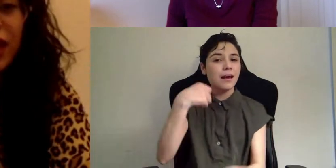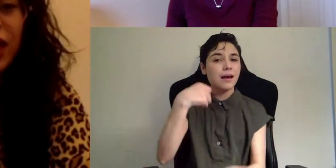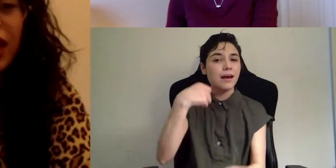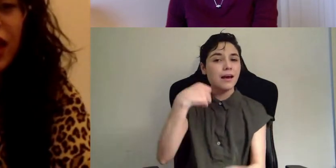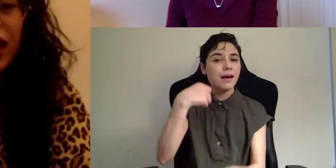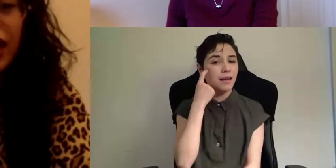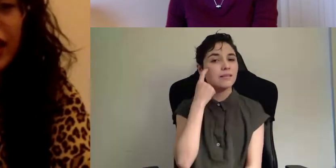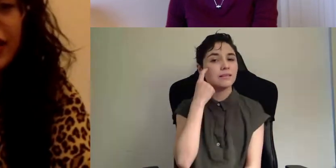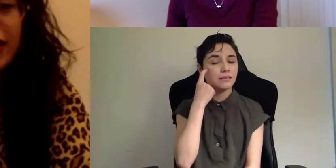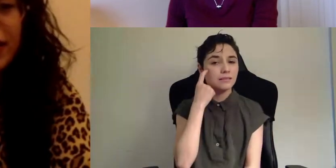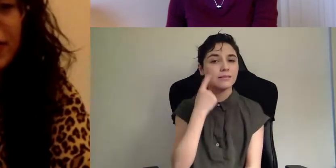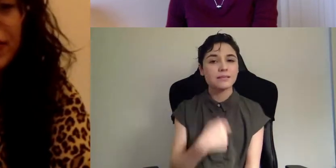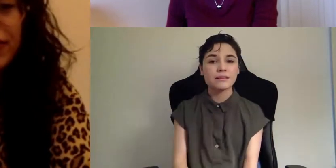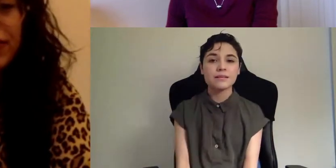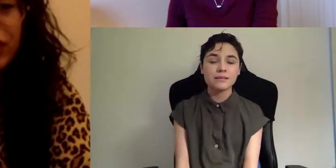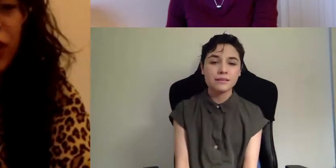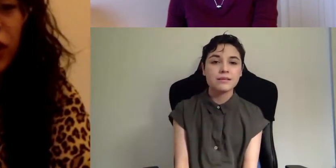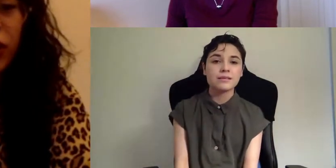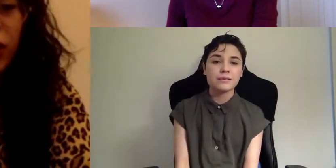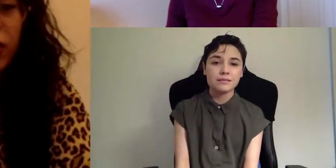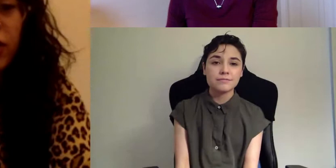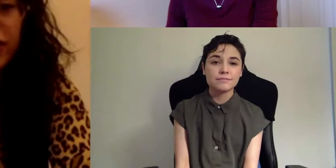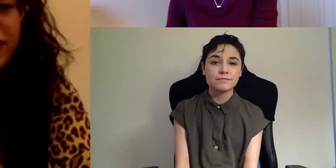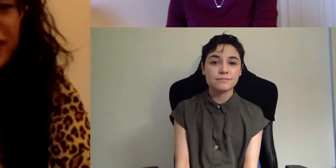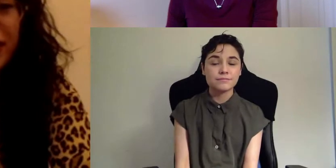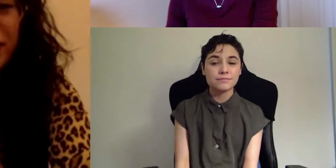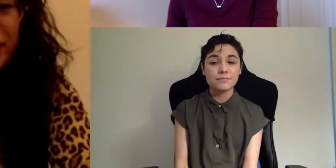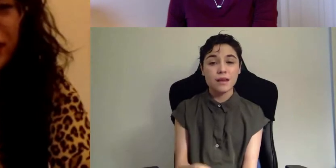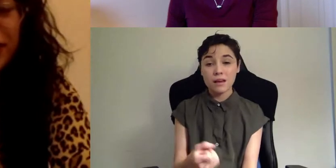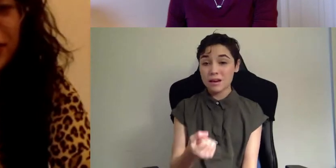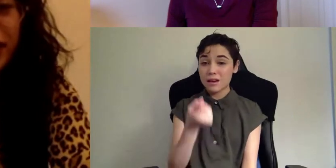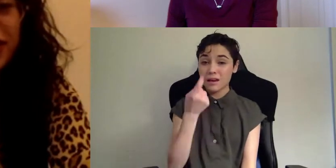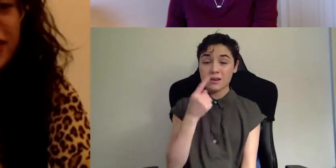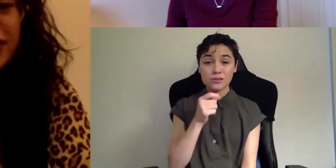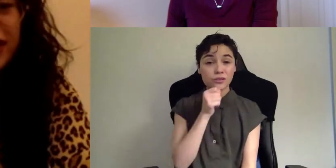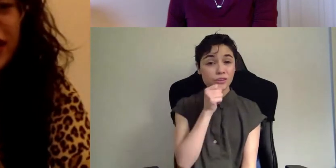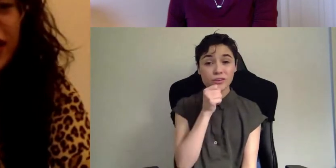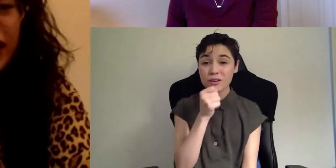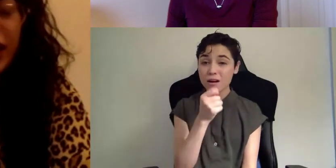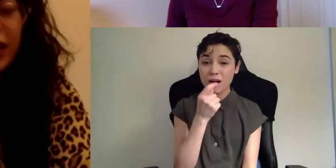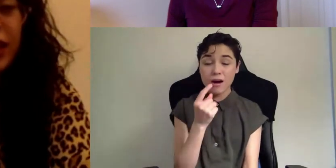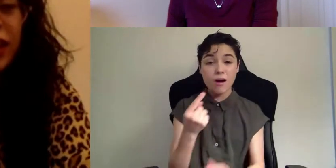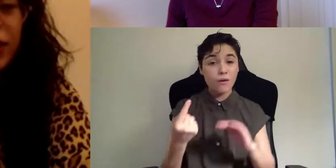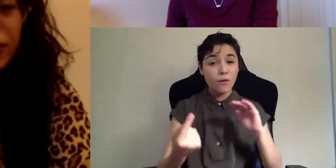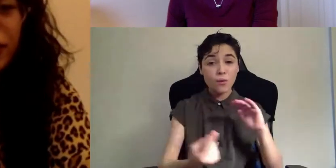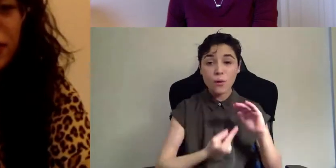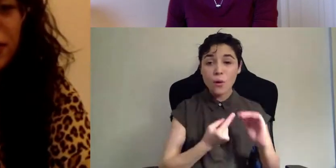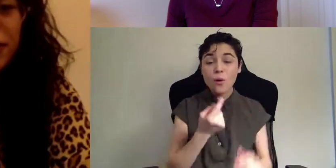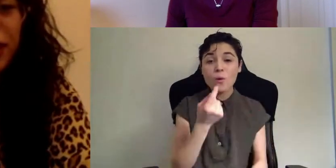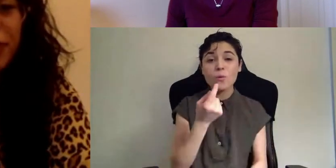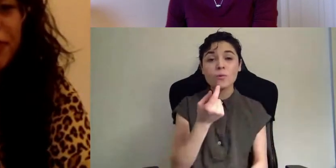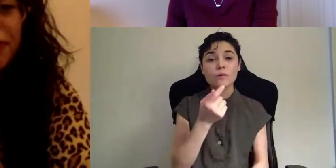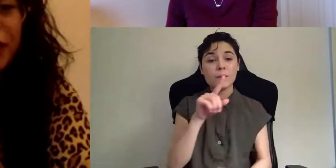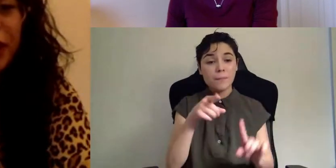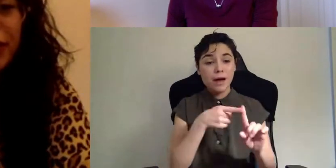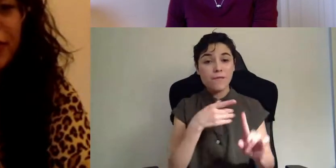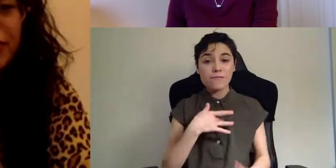makes sense. And you're not alone in feeling depressed, and it's not your fault.